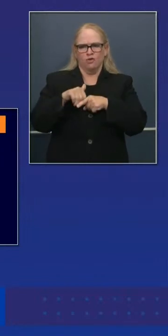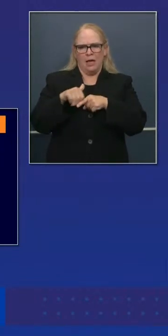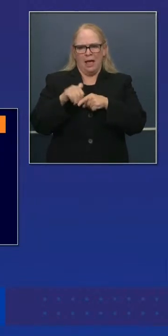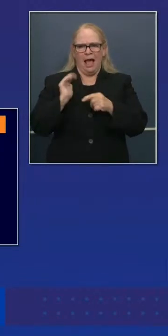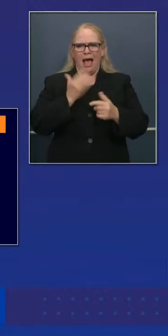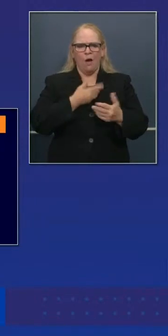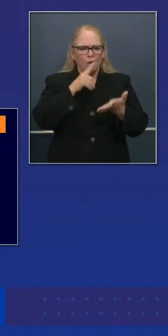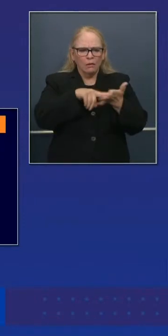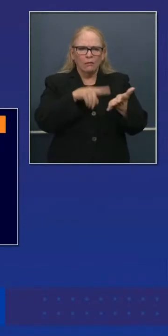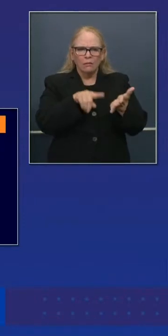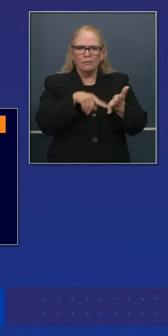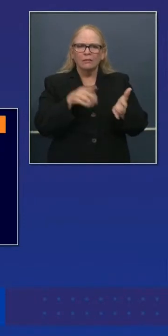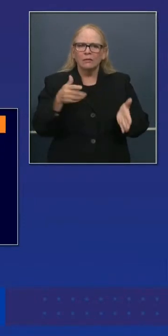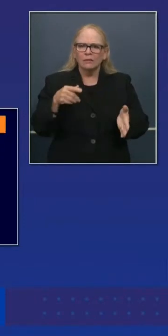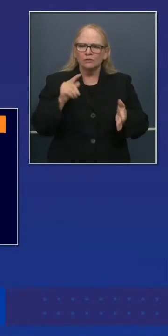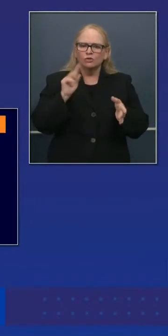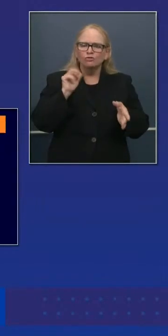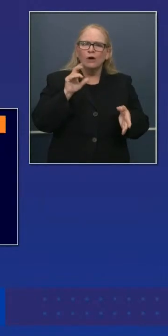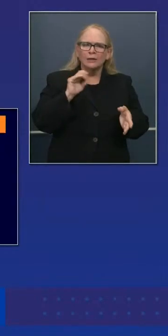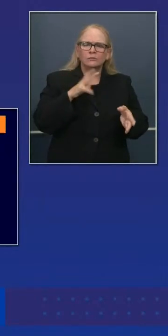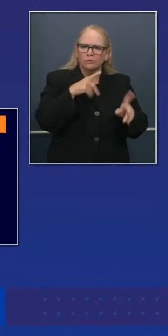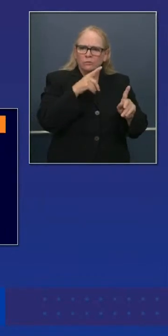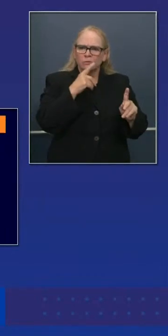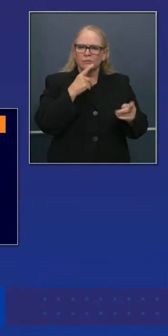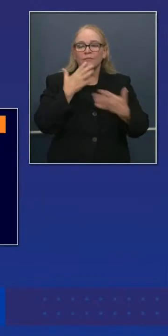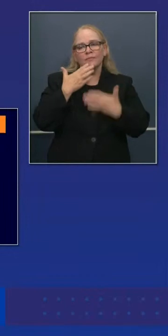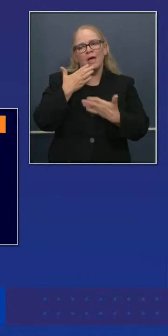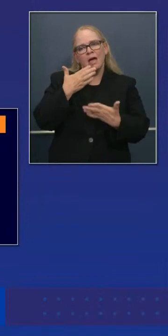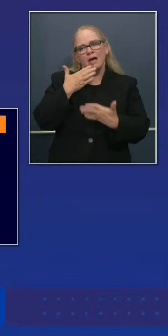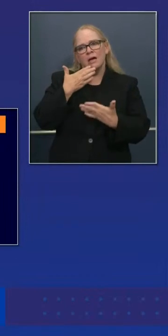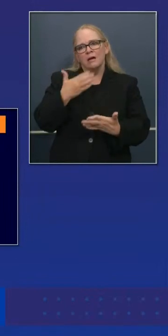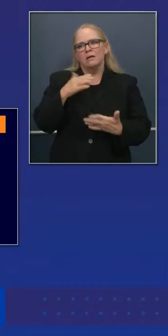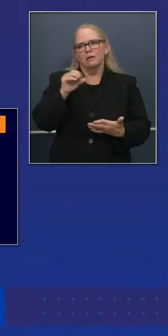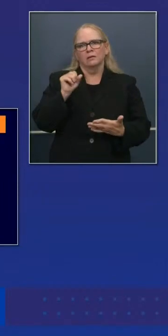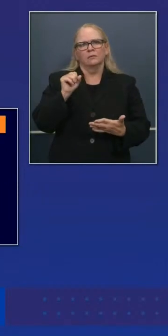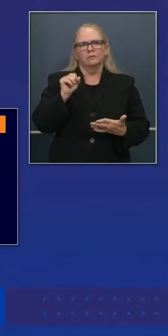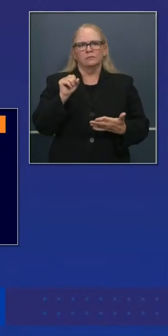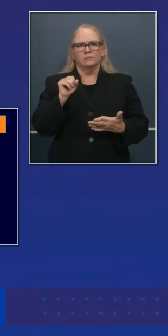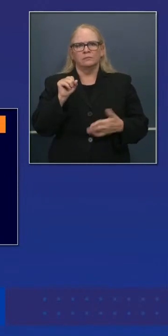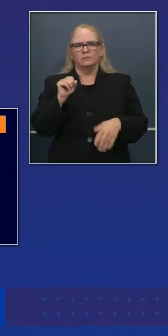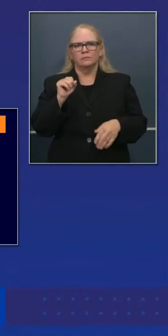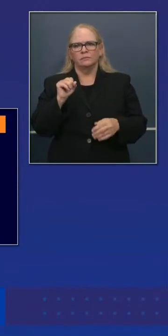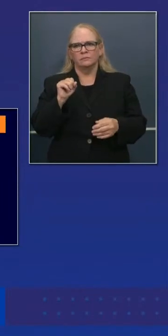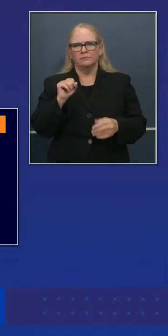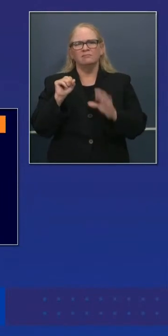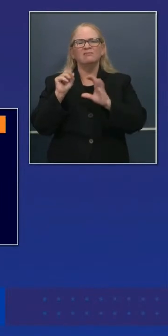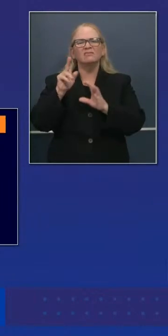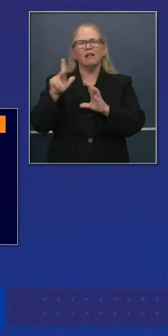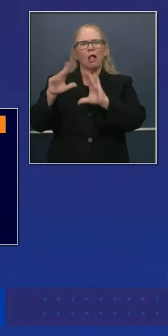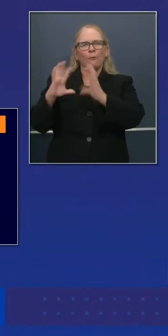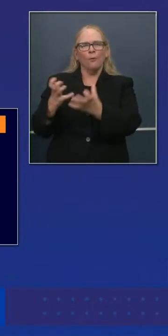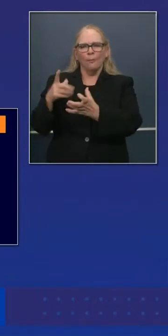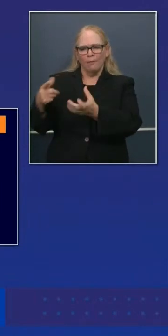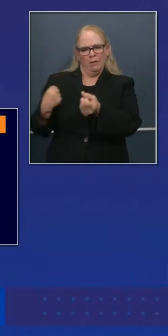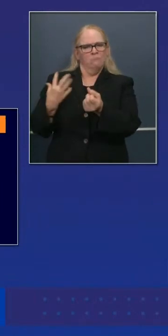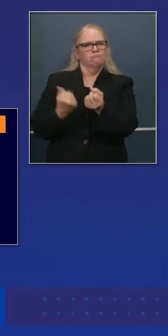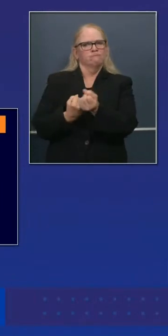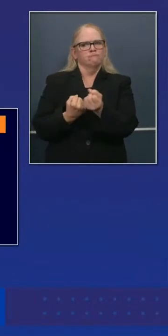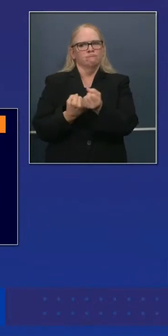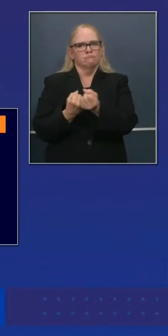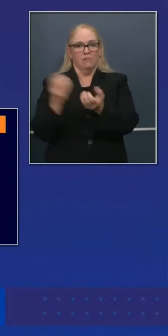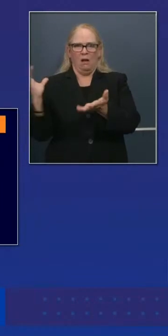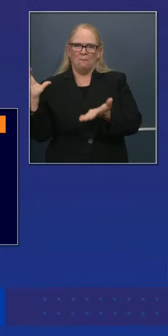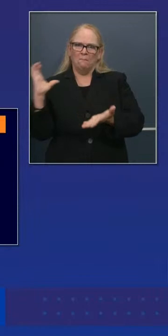Skoll Foundation, for example, providing just shy of $700,000 specifically for that to supplement the efforts at UCSF